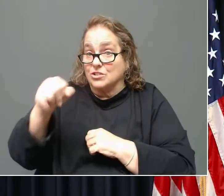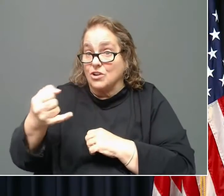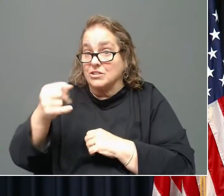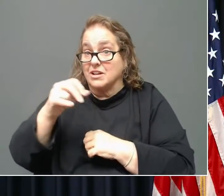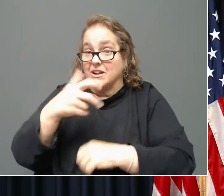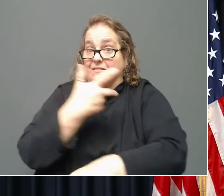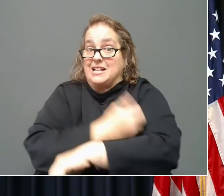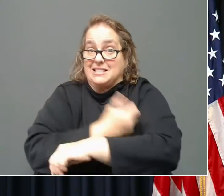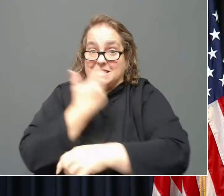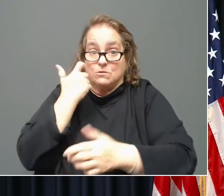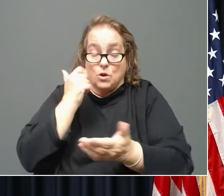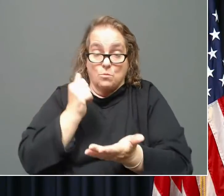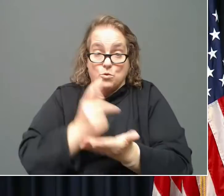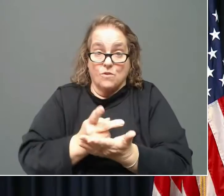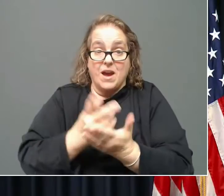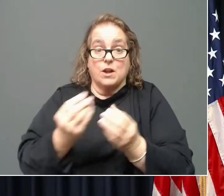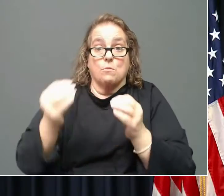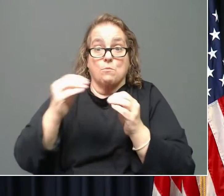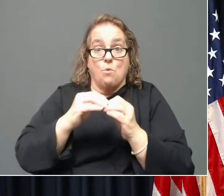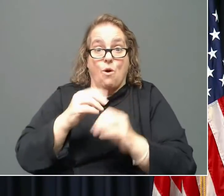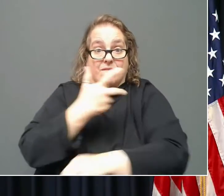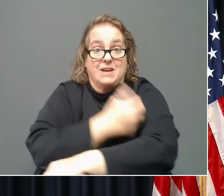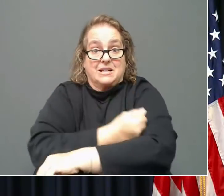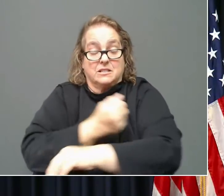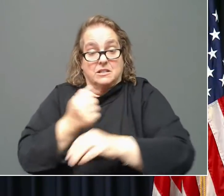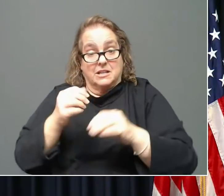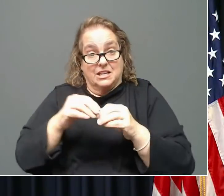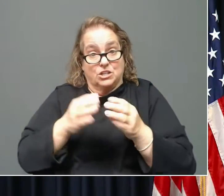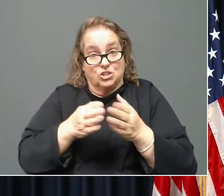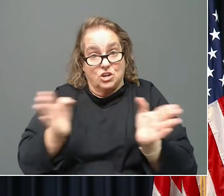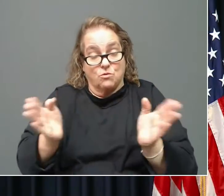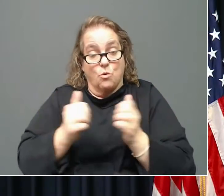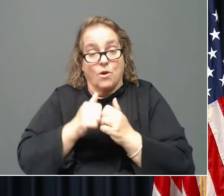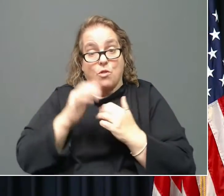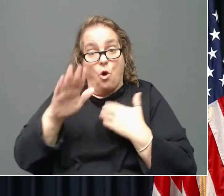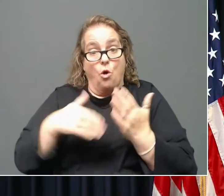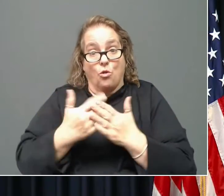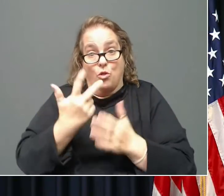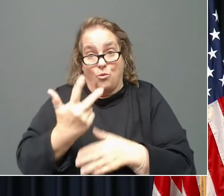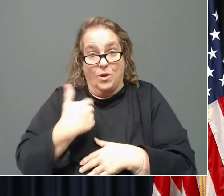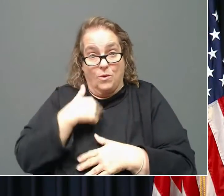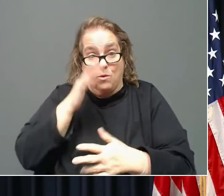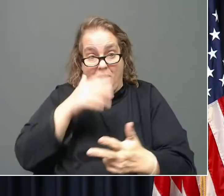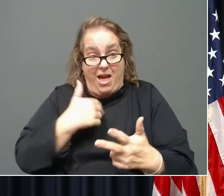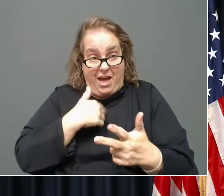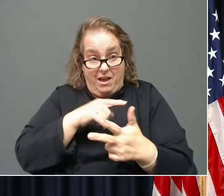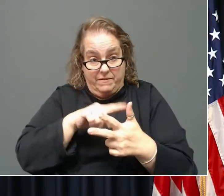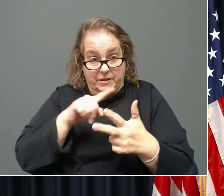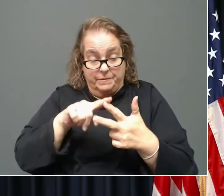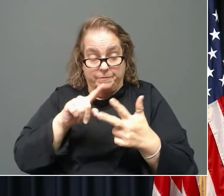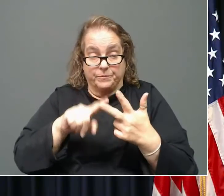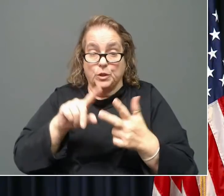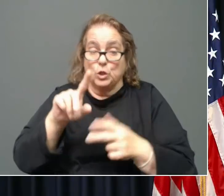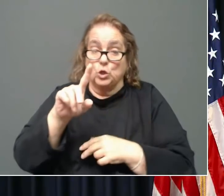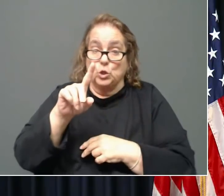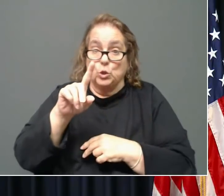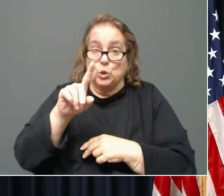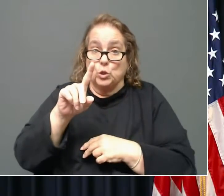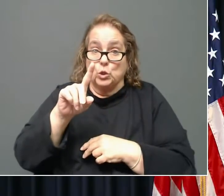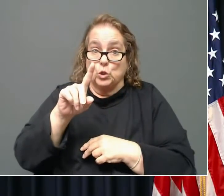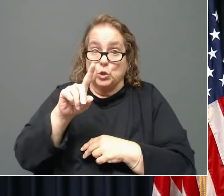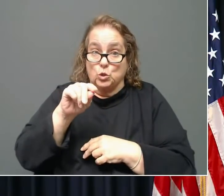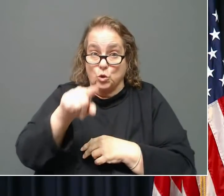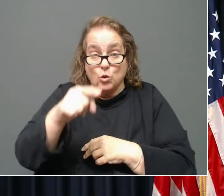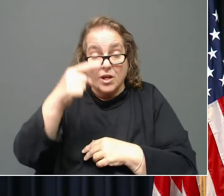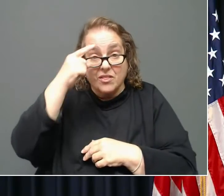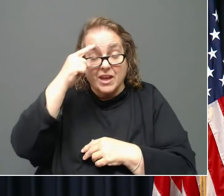recently and more vaccine supply in general from all of the three that we have, do you think that it will ever